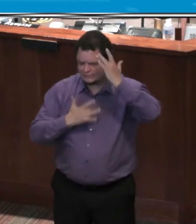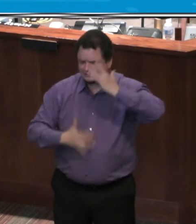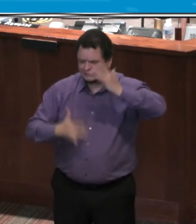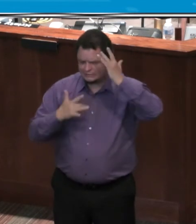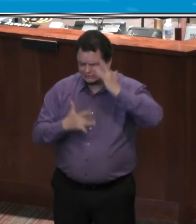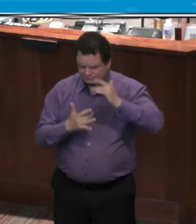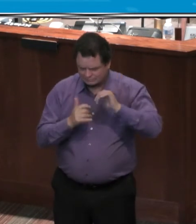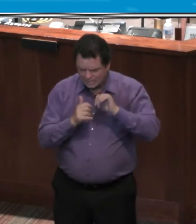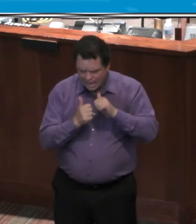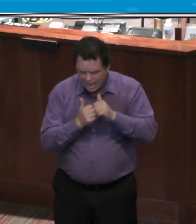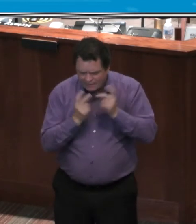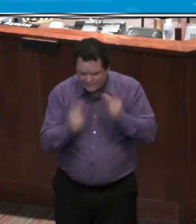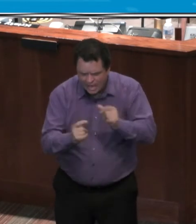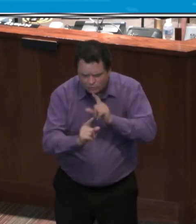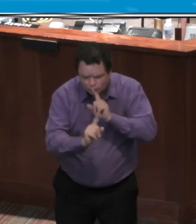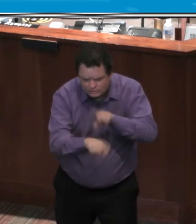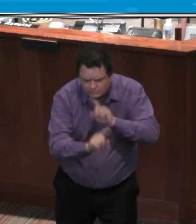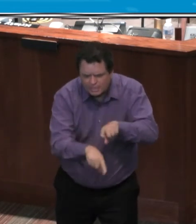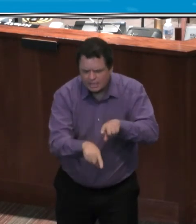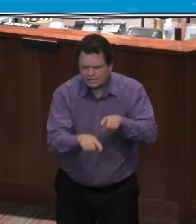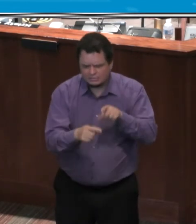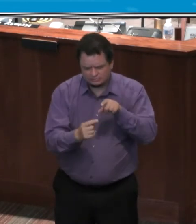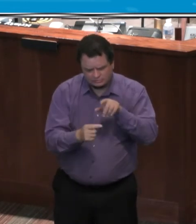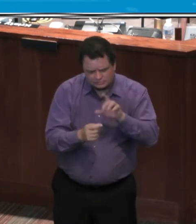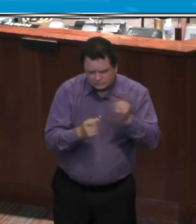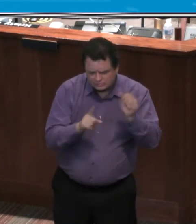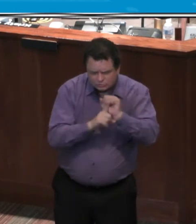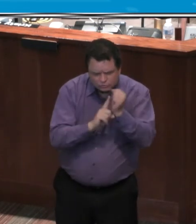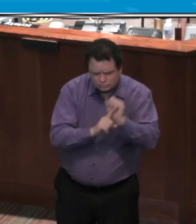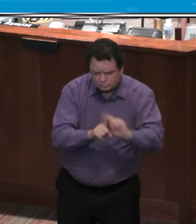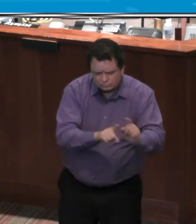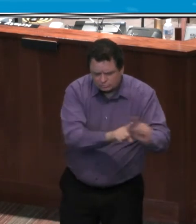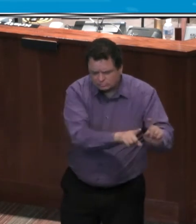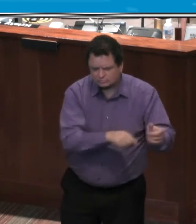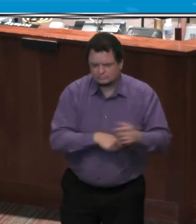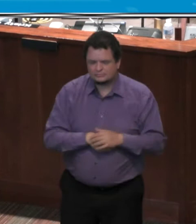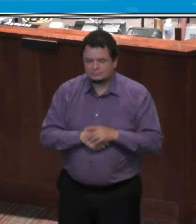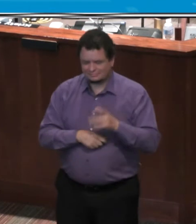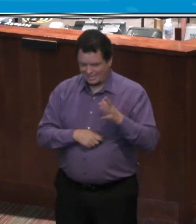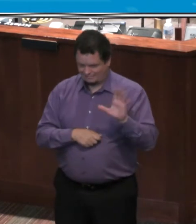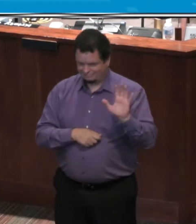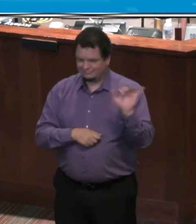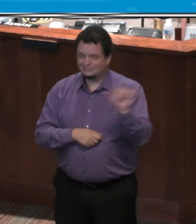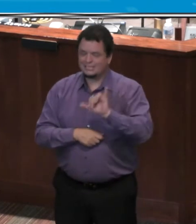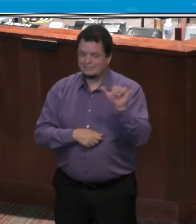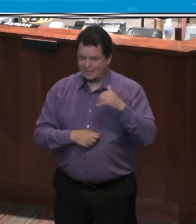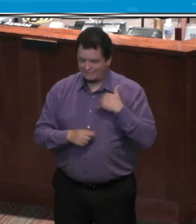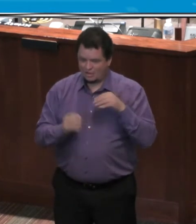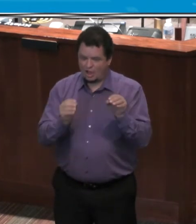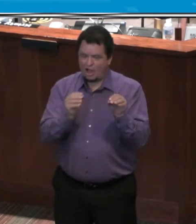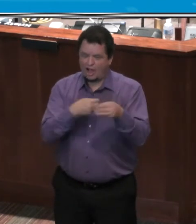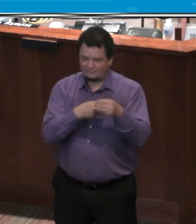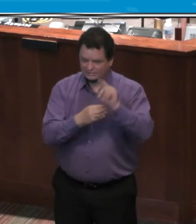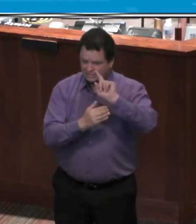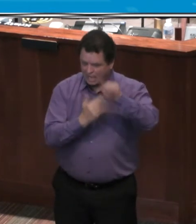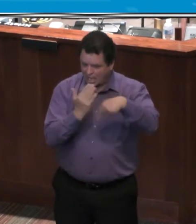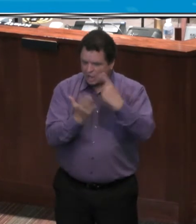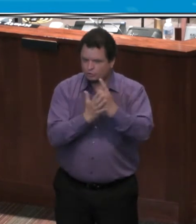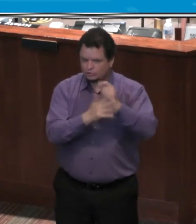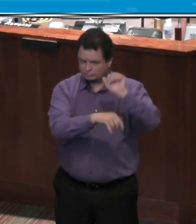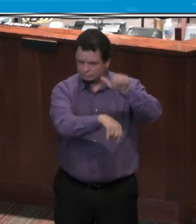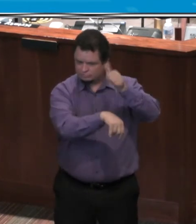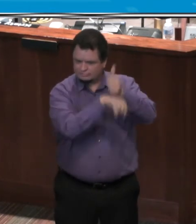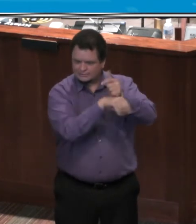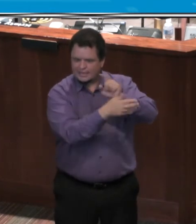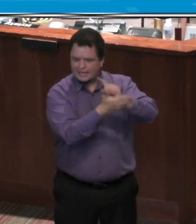create weekly office hours or a weekly meeting with school nursing groups so that we can talk to them about what their concerns are within the school and make sure that those